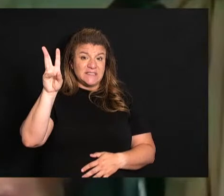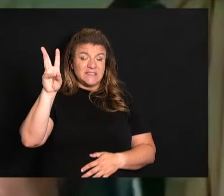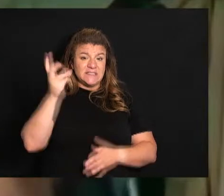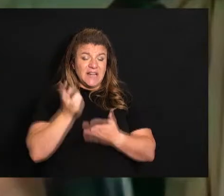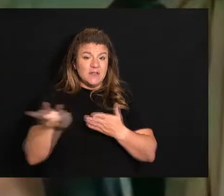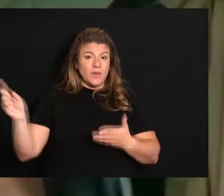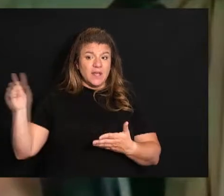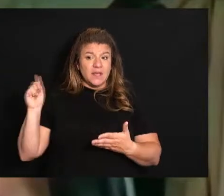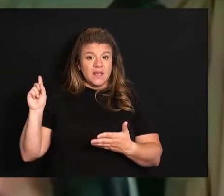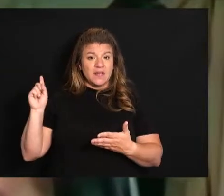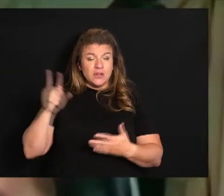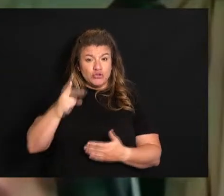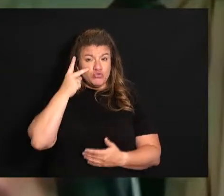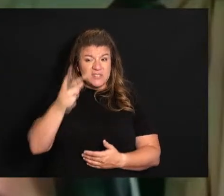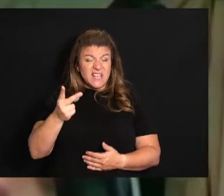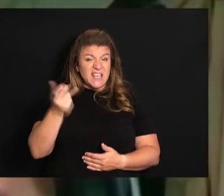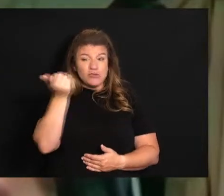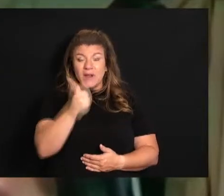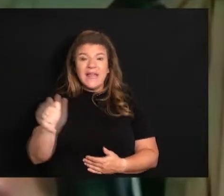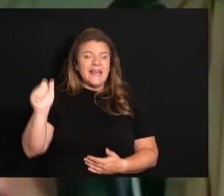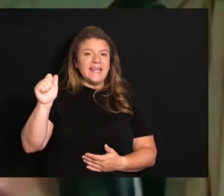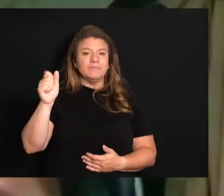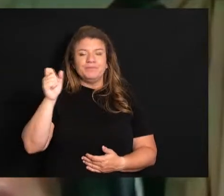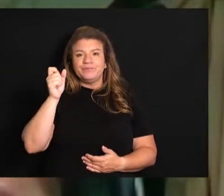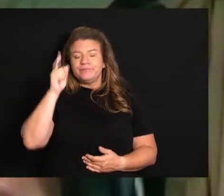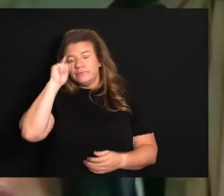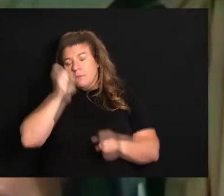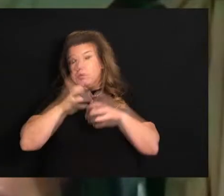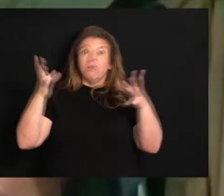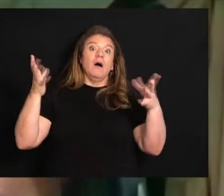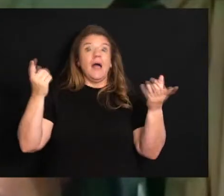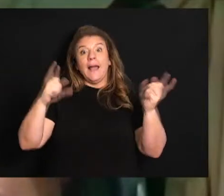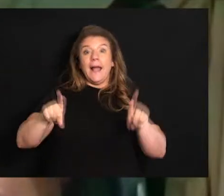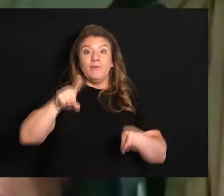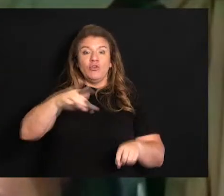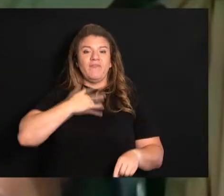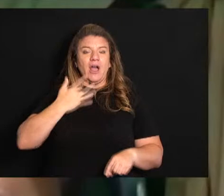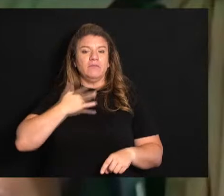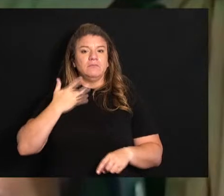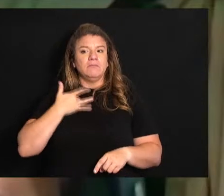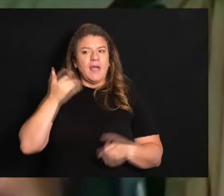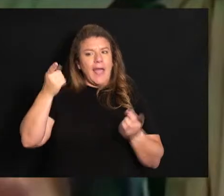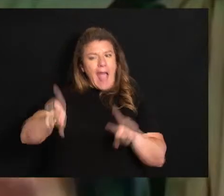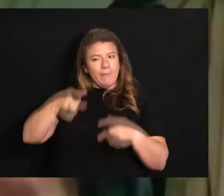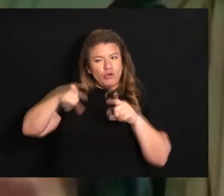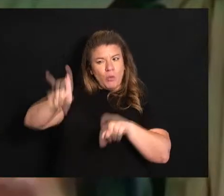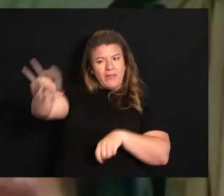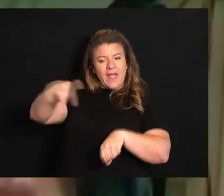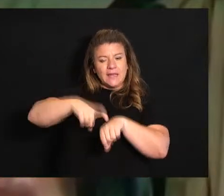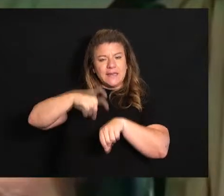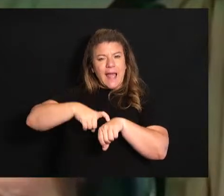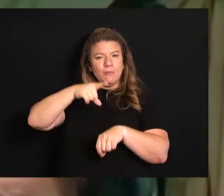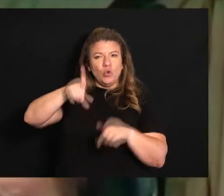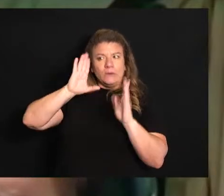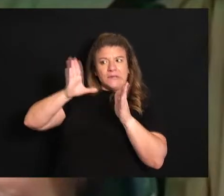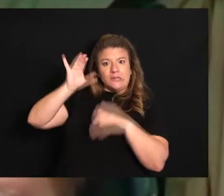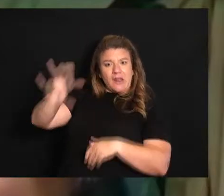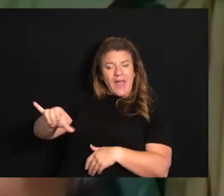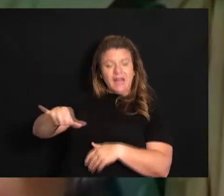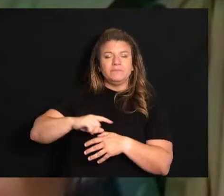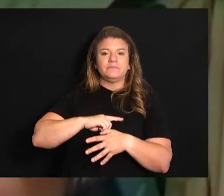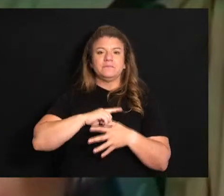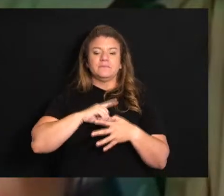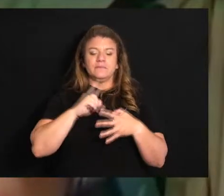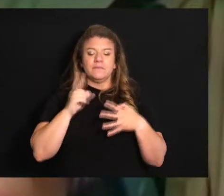but if you did, was there any revelations that came out of there that maybe got your attention?